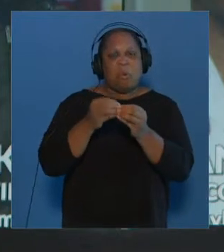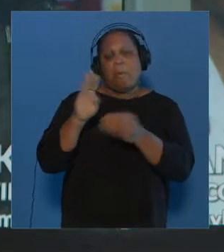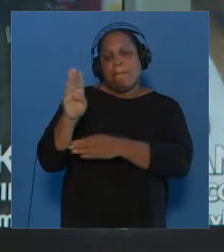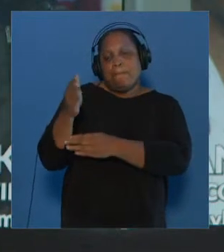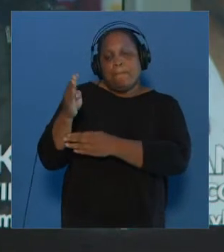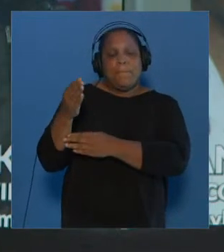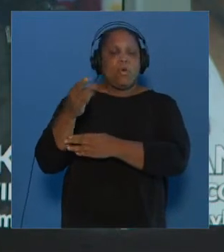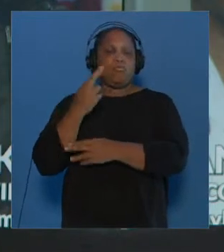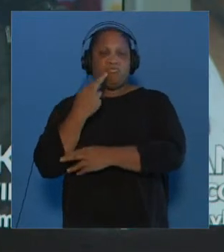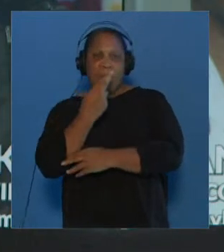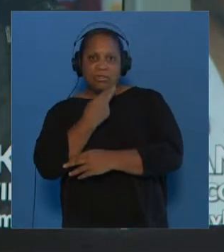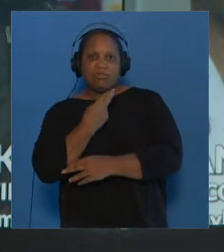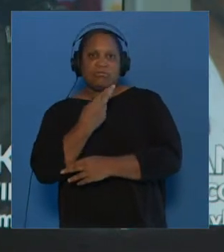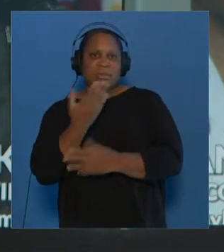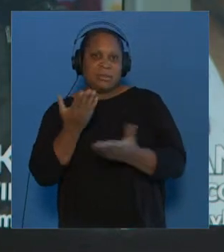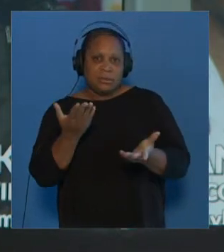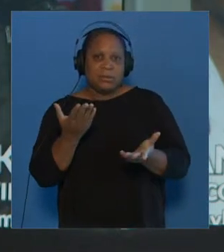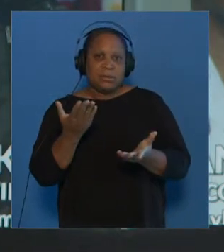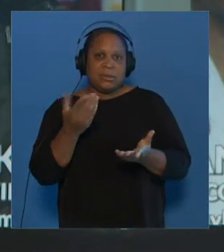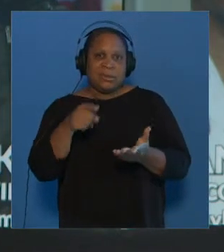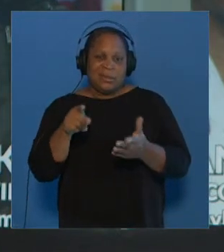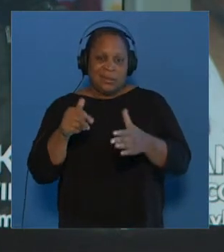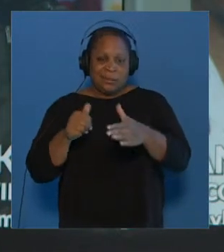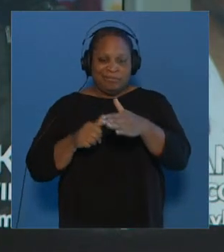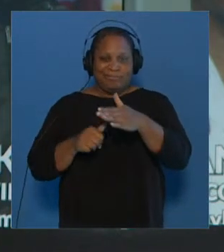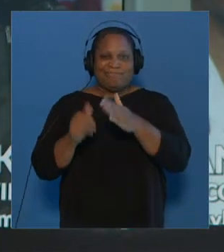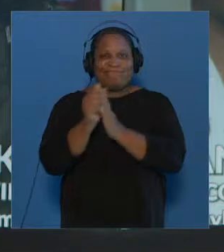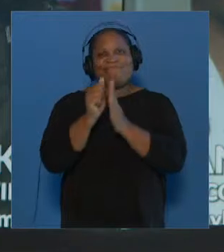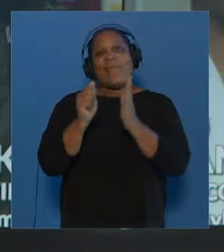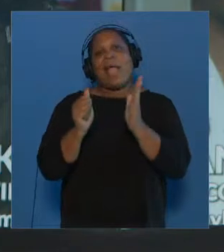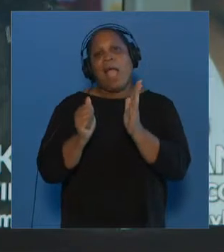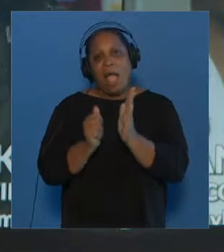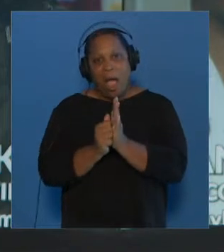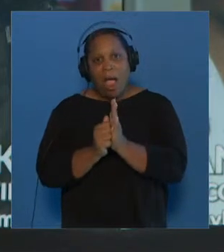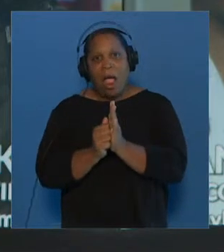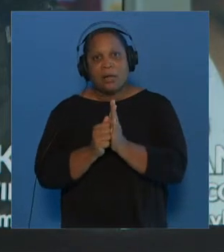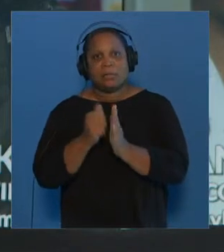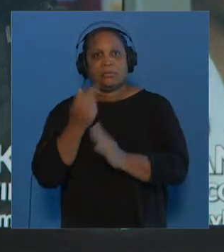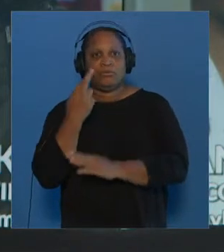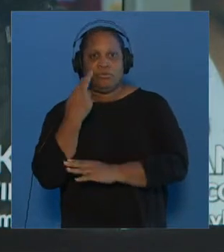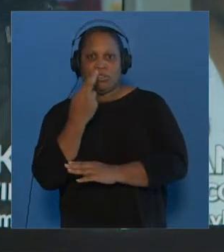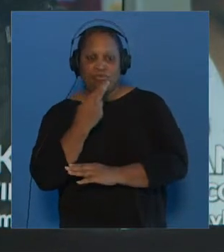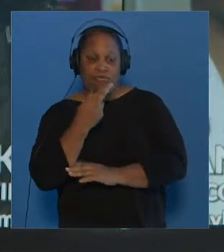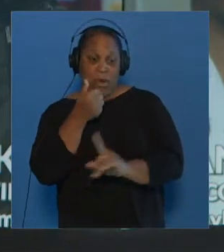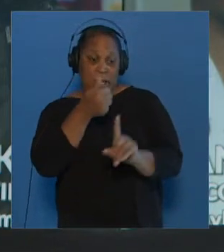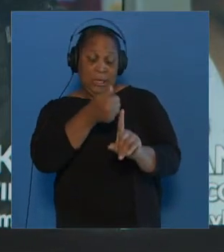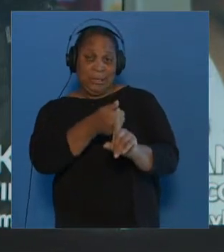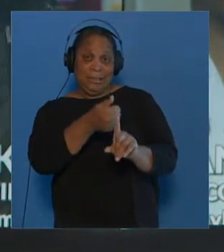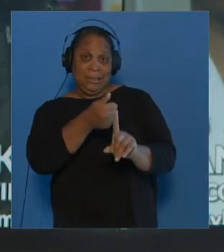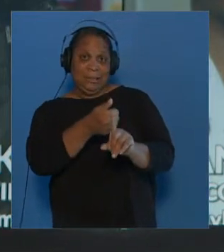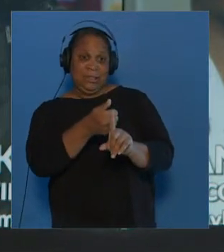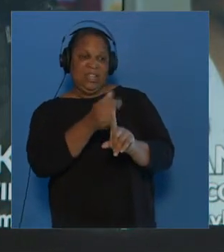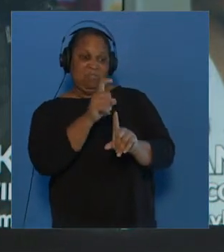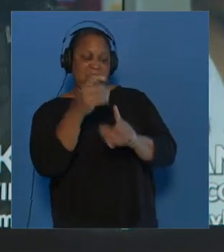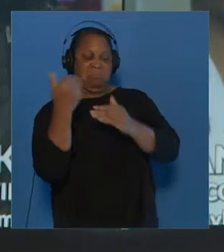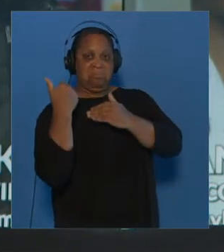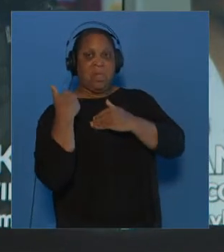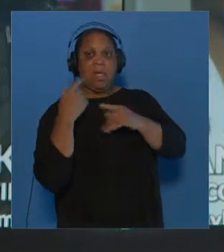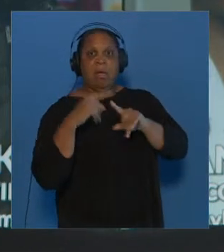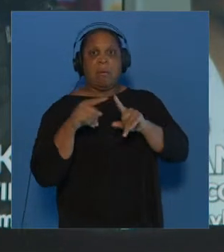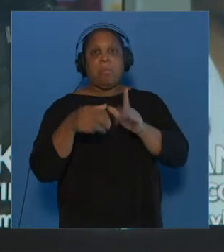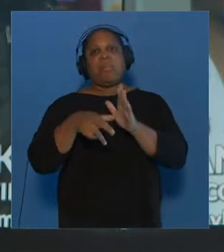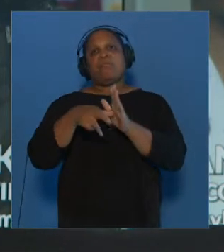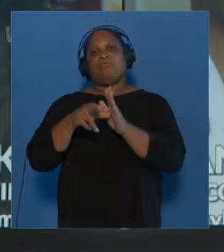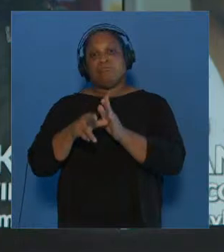restaurants and sanctions which may be issued under the Act to the restaurant itself. And that review